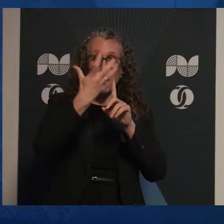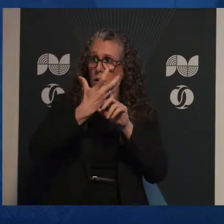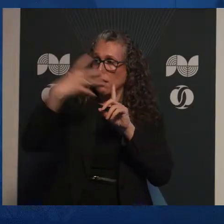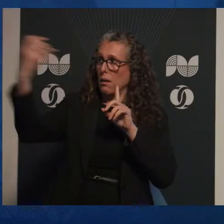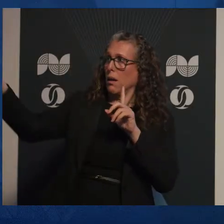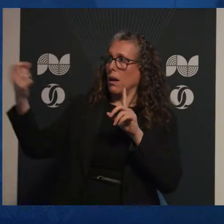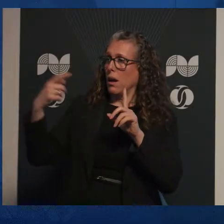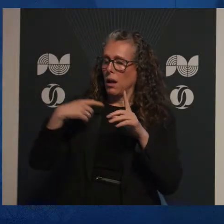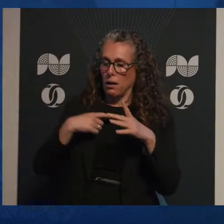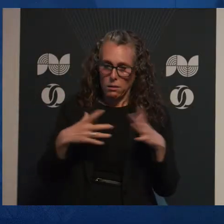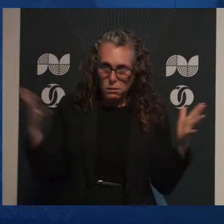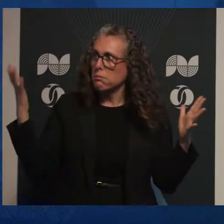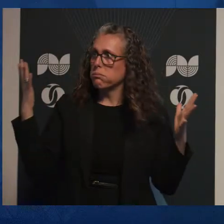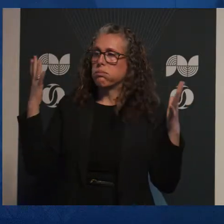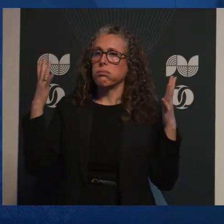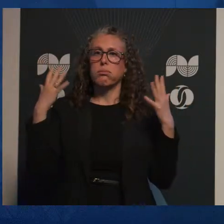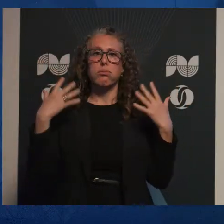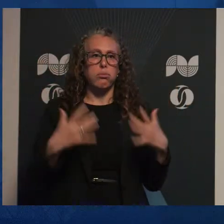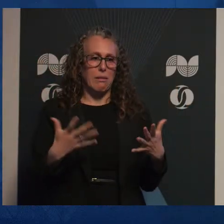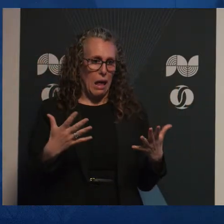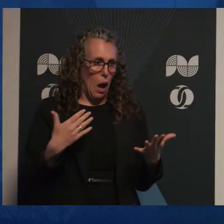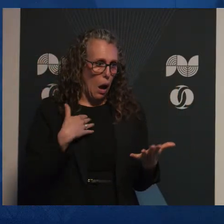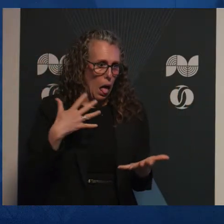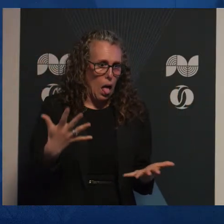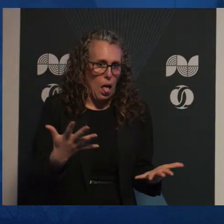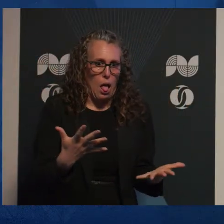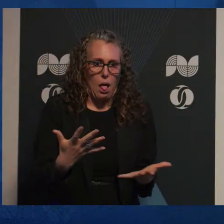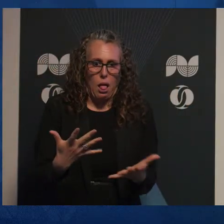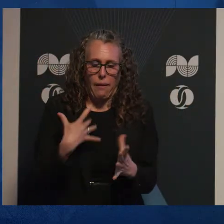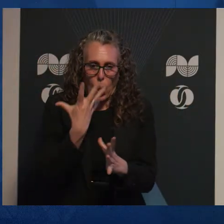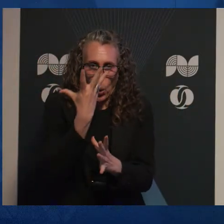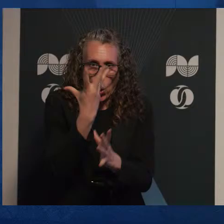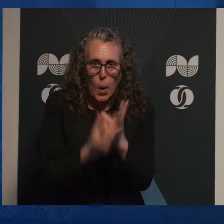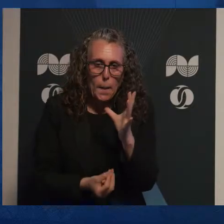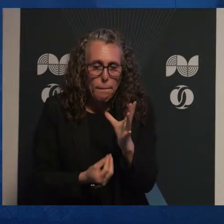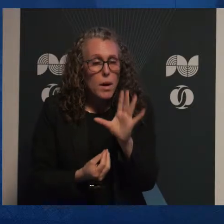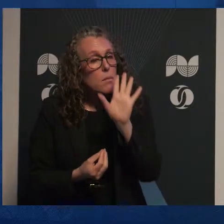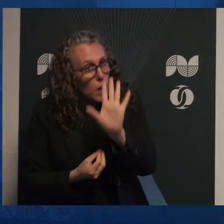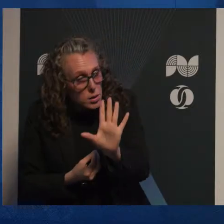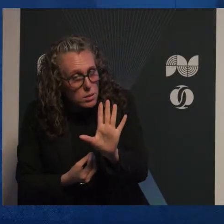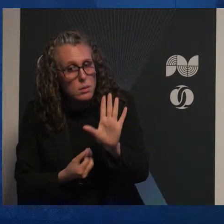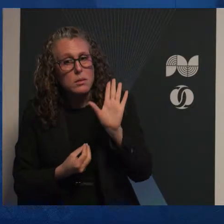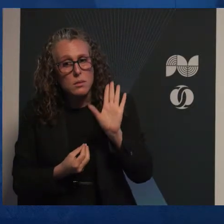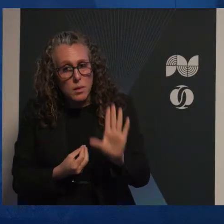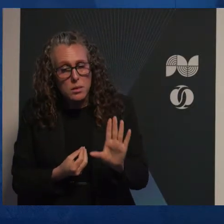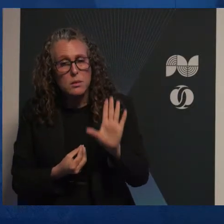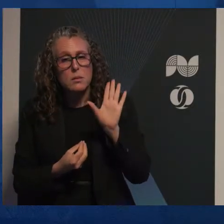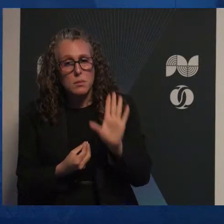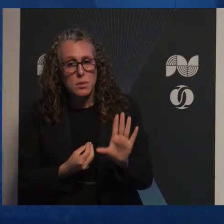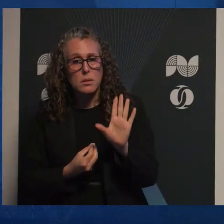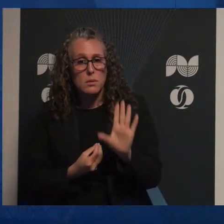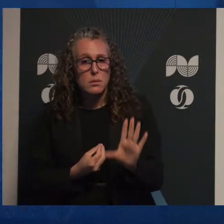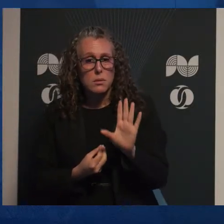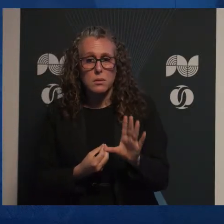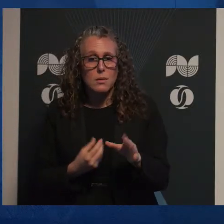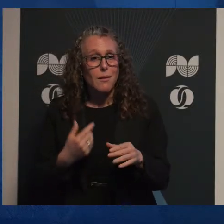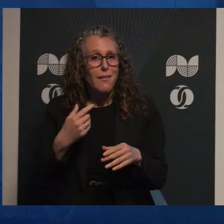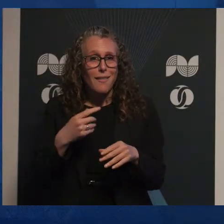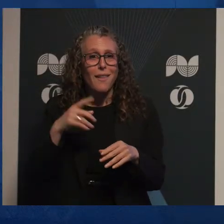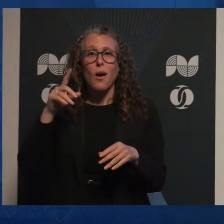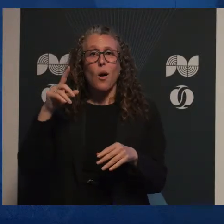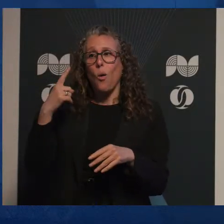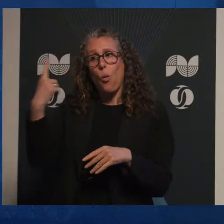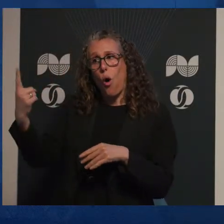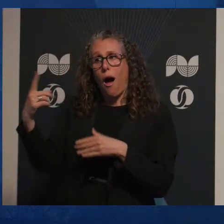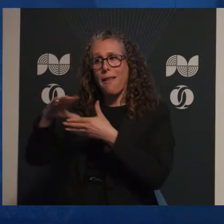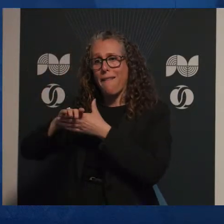big vacuum in the country, but luckily we have friends, and I